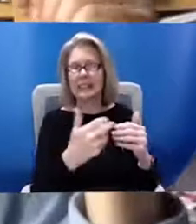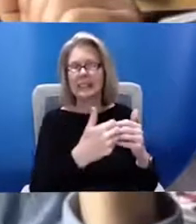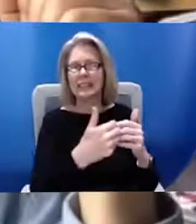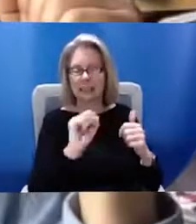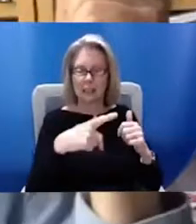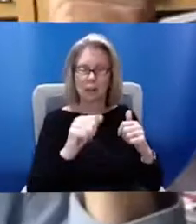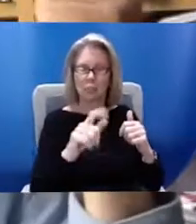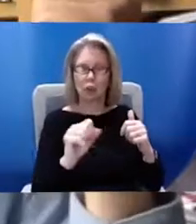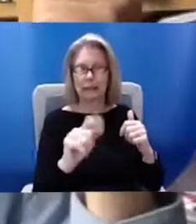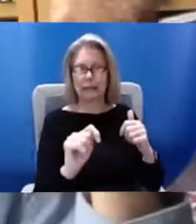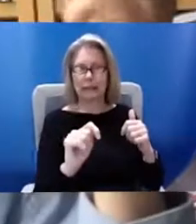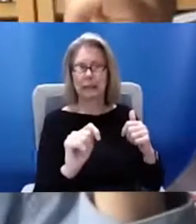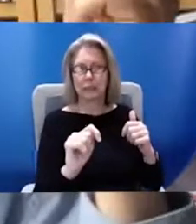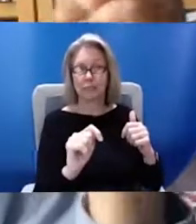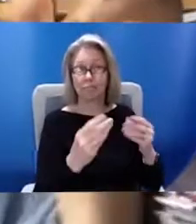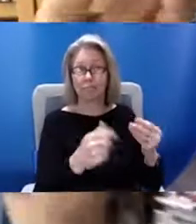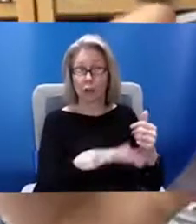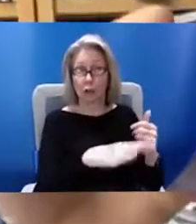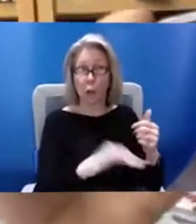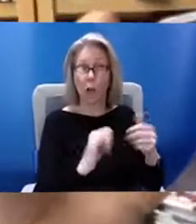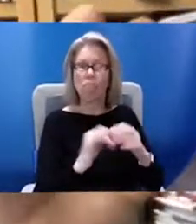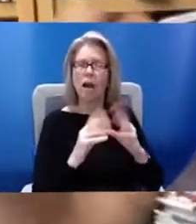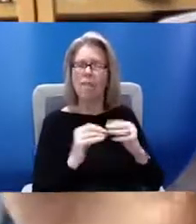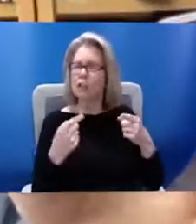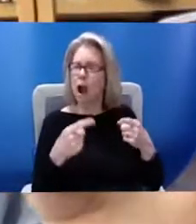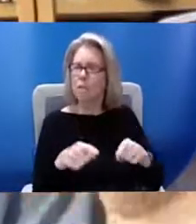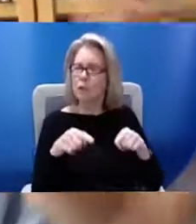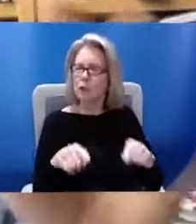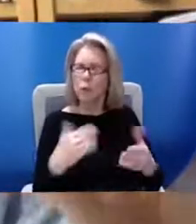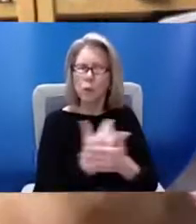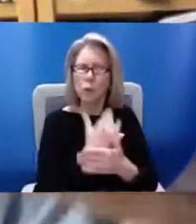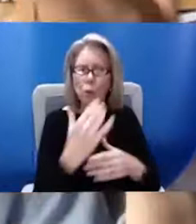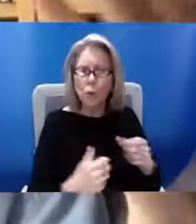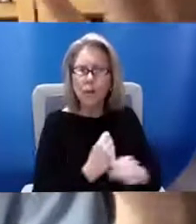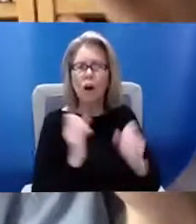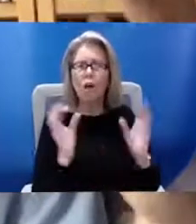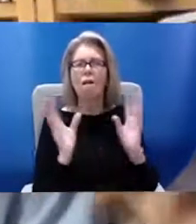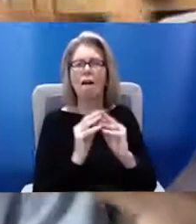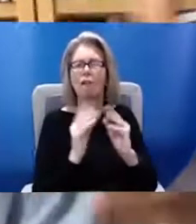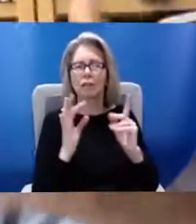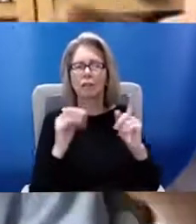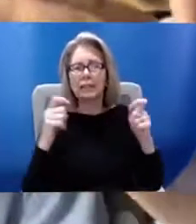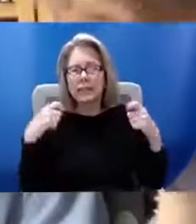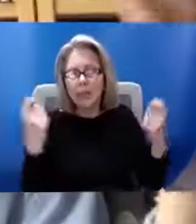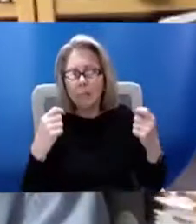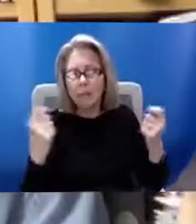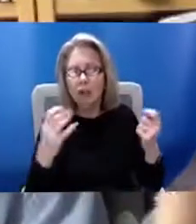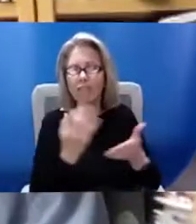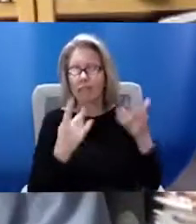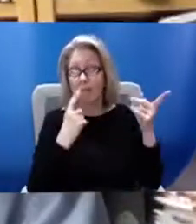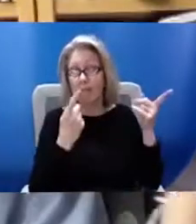autonomous Zapatista territory. And this conference that happens over the new year, our conference of celebration of